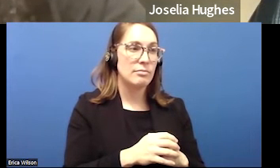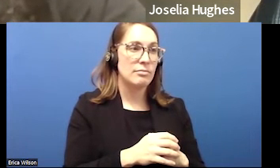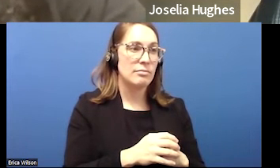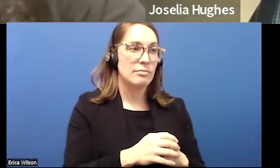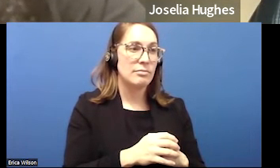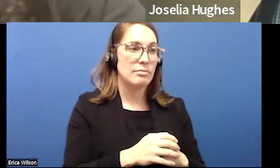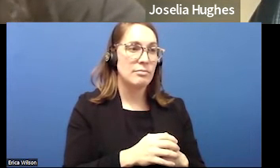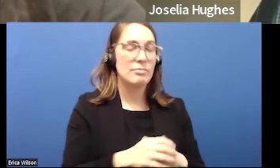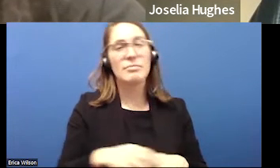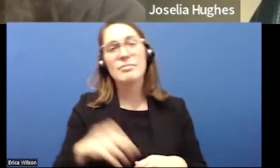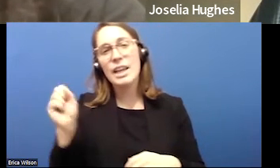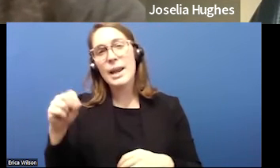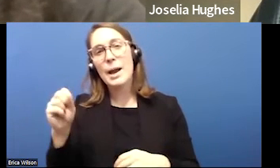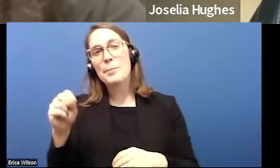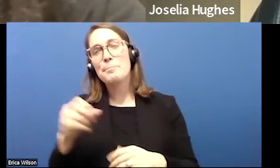Yeah.